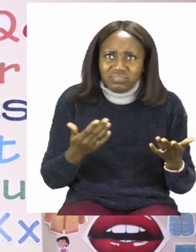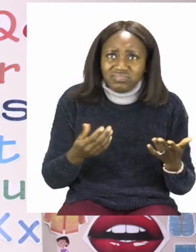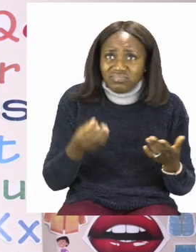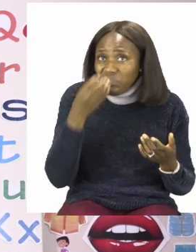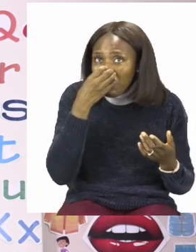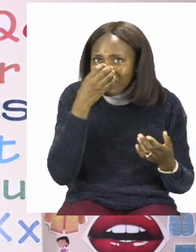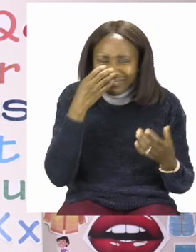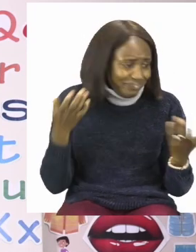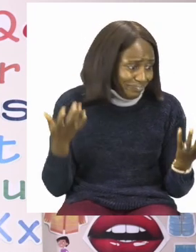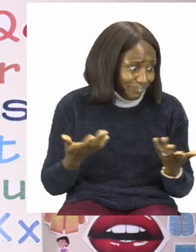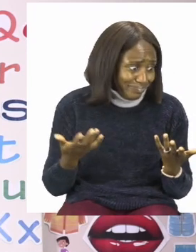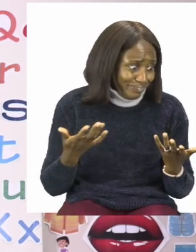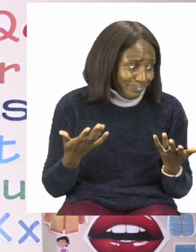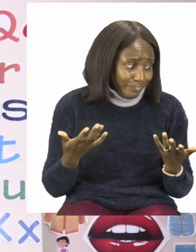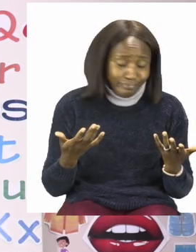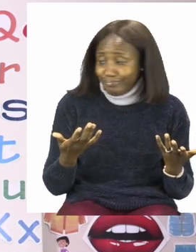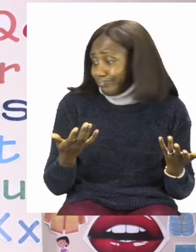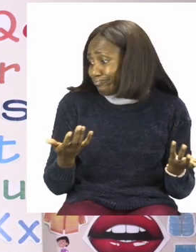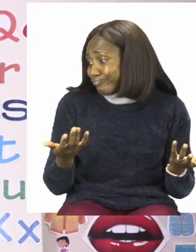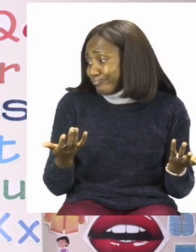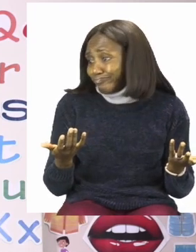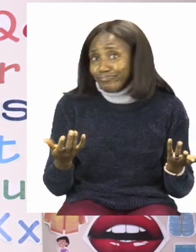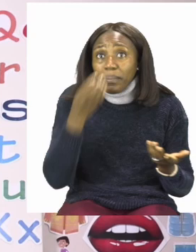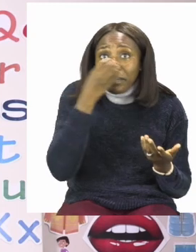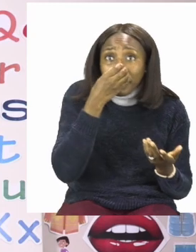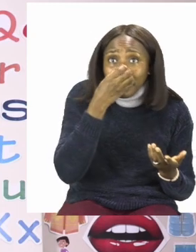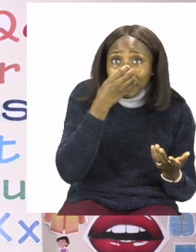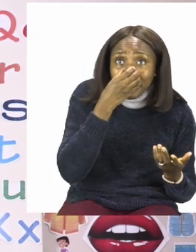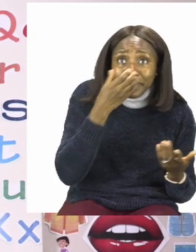time. Have you? Zoshi?